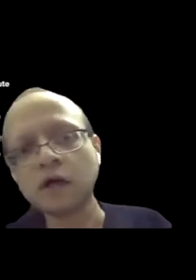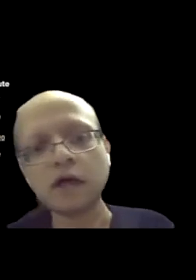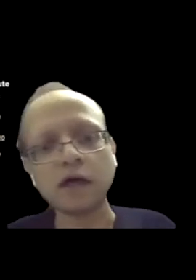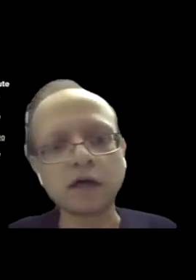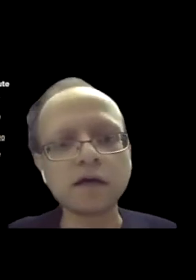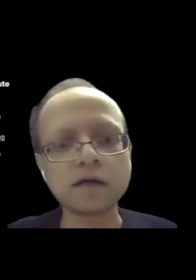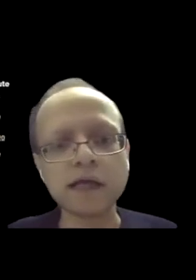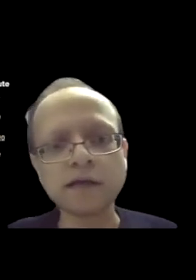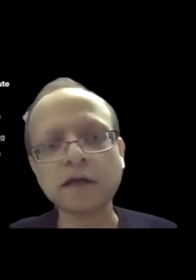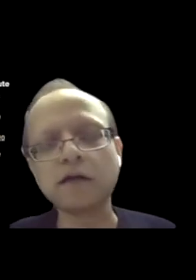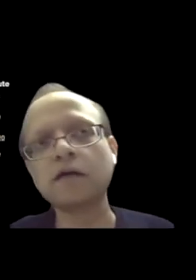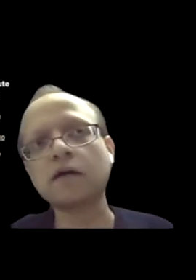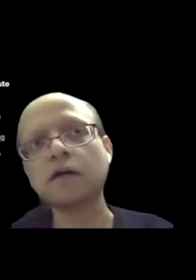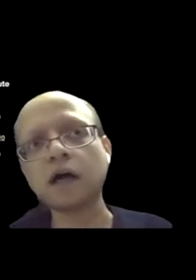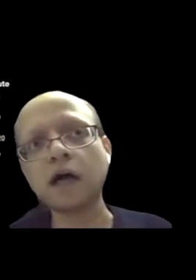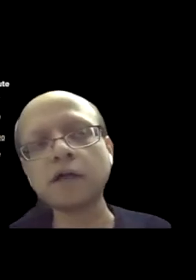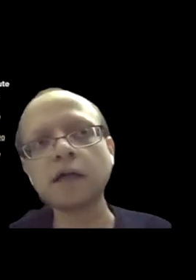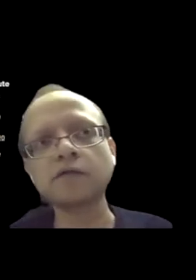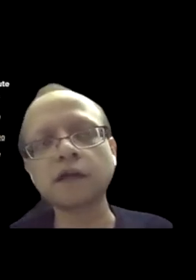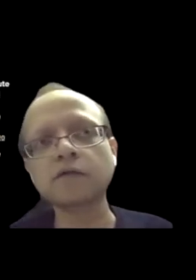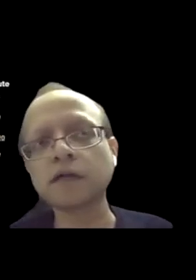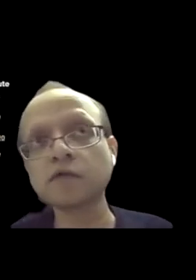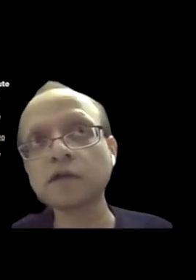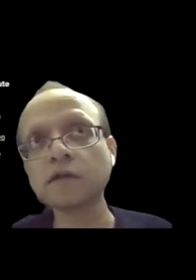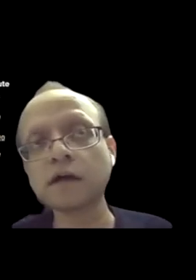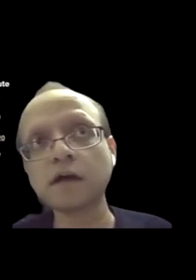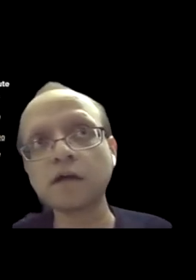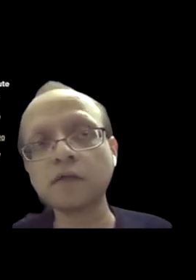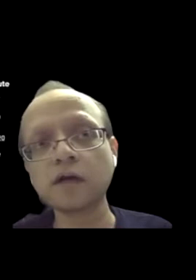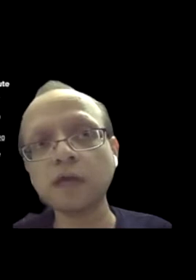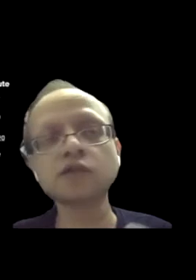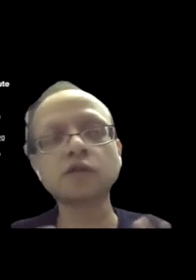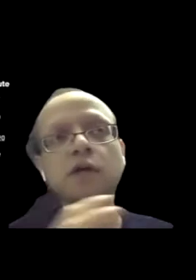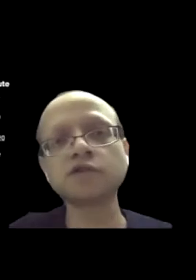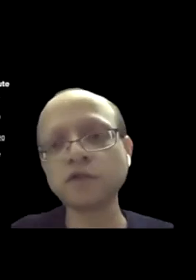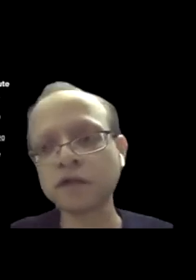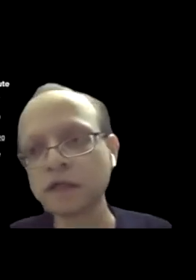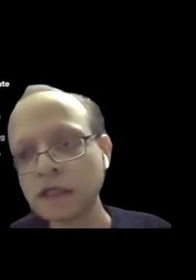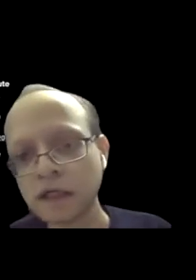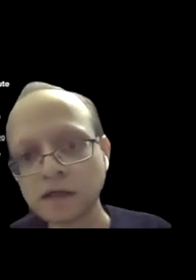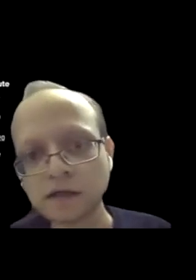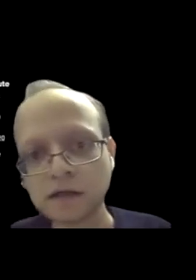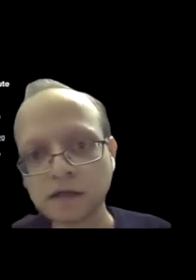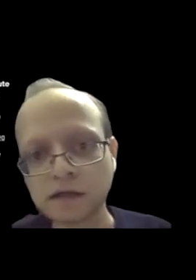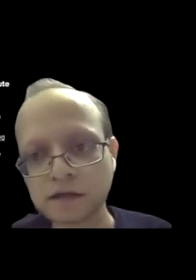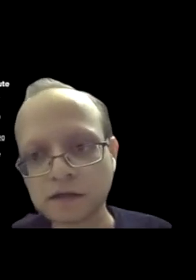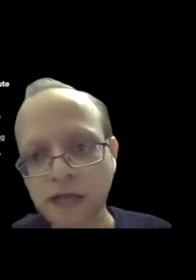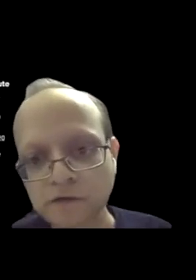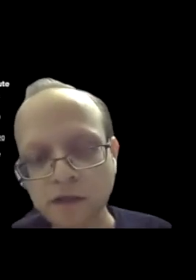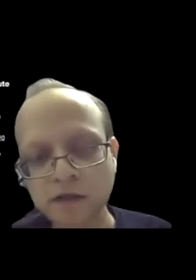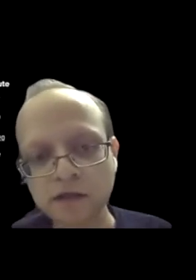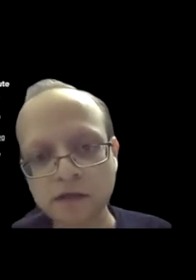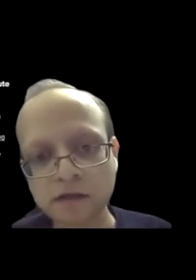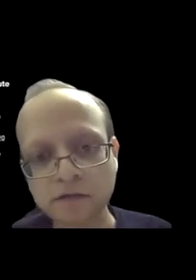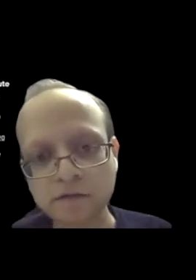to that entire hiring lifecycle that was mentioned by Julia in the